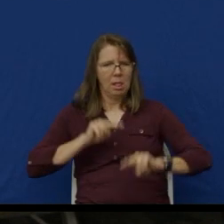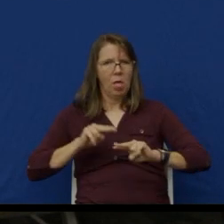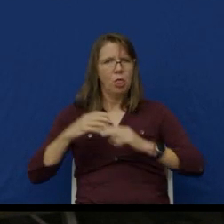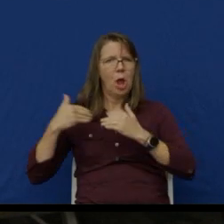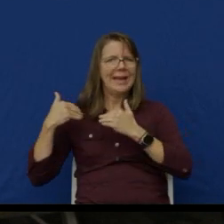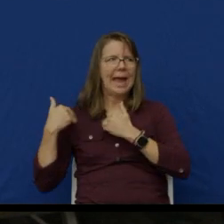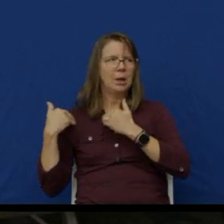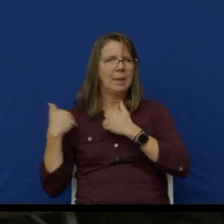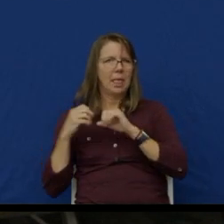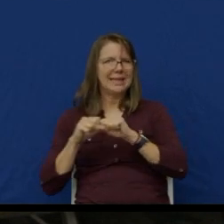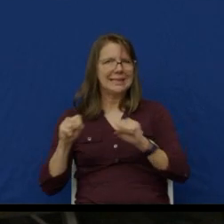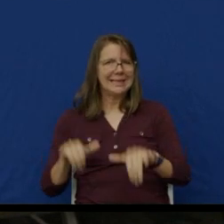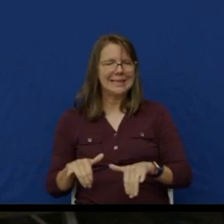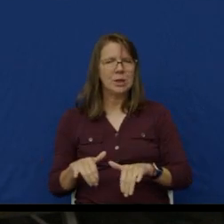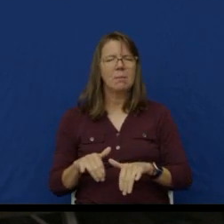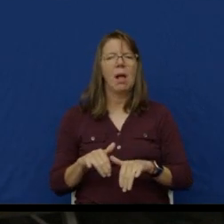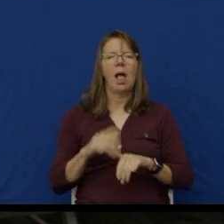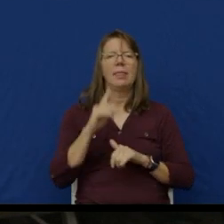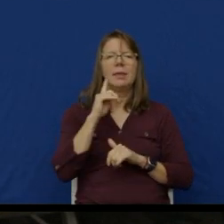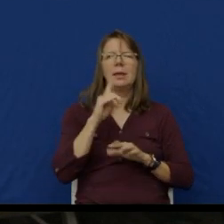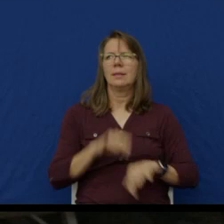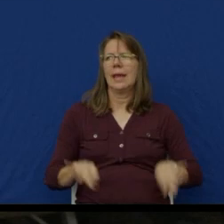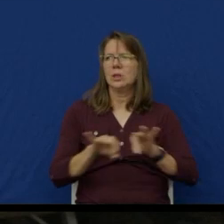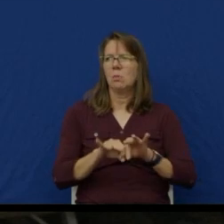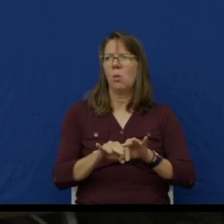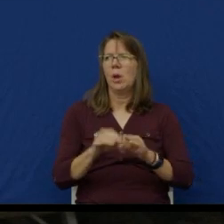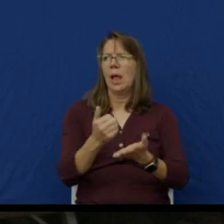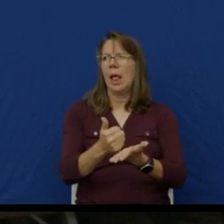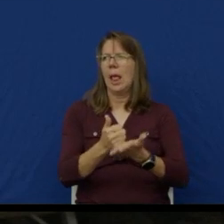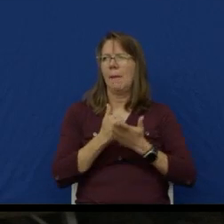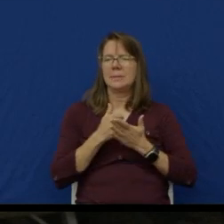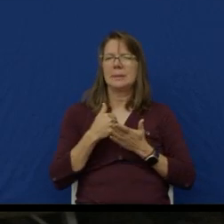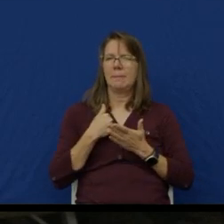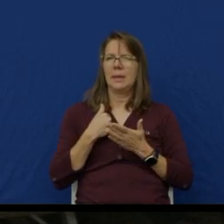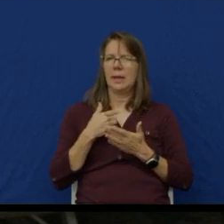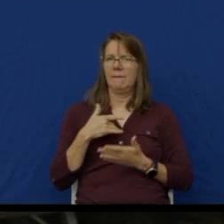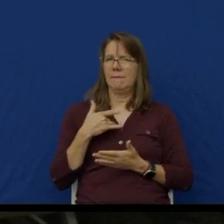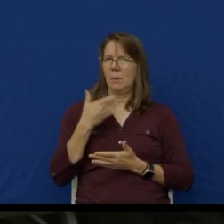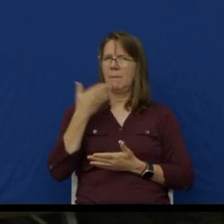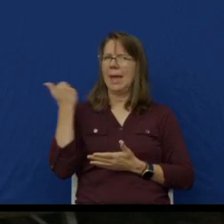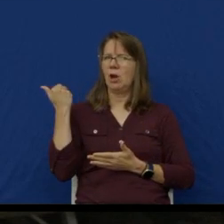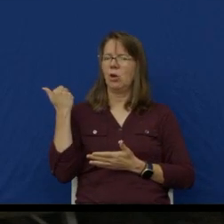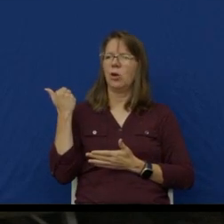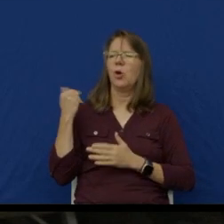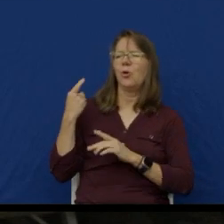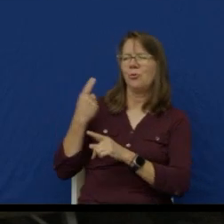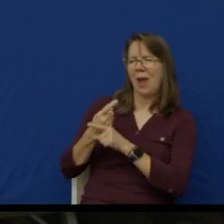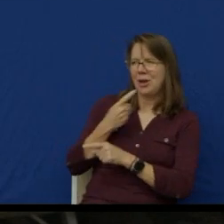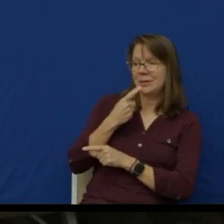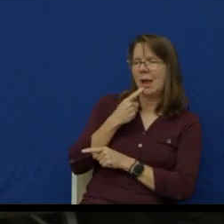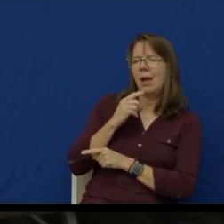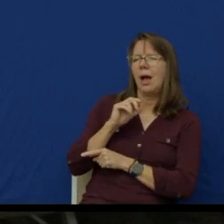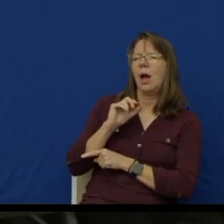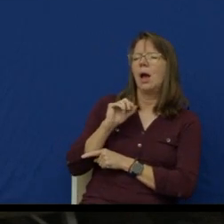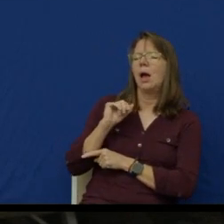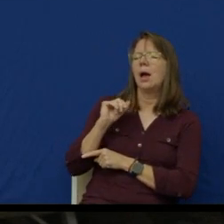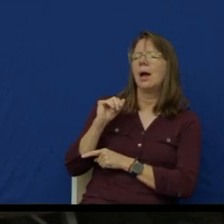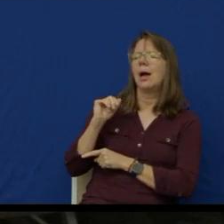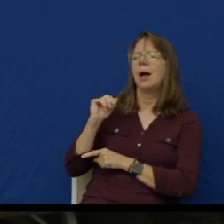may not wake up. So that helps me That feel says, better. ah. It says, get it